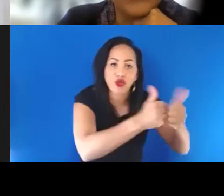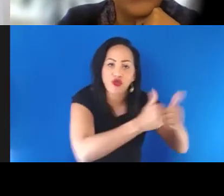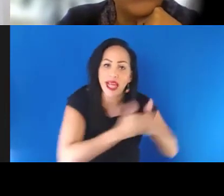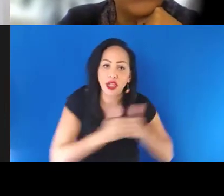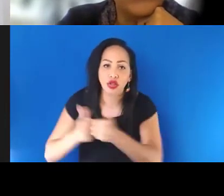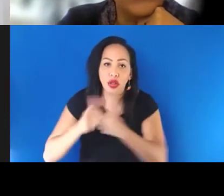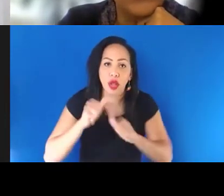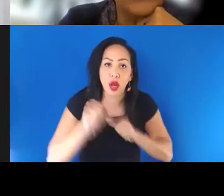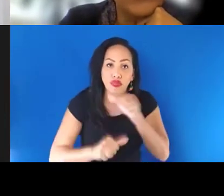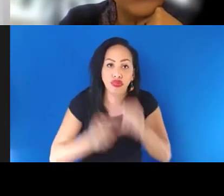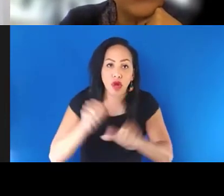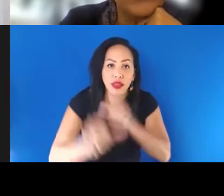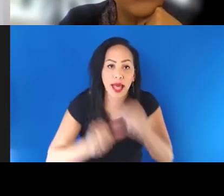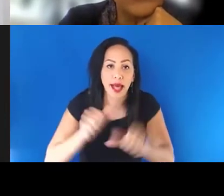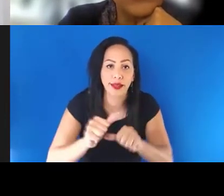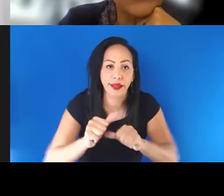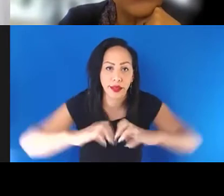groups